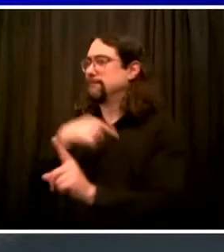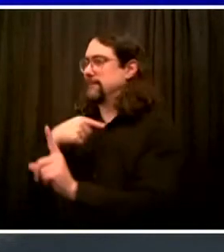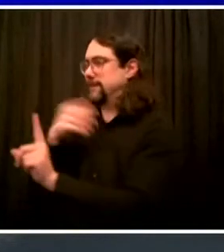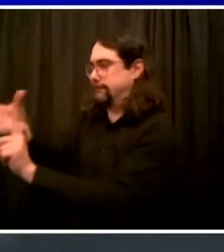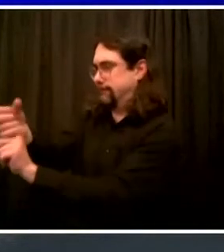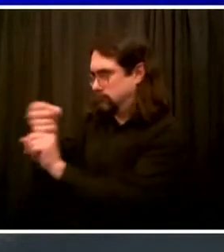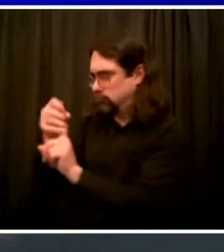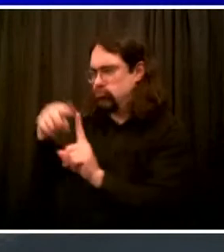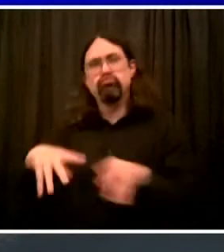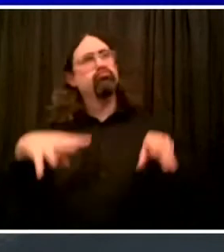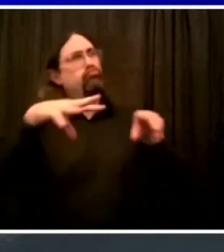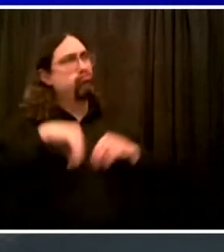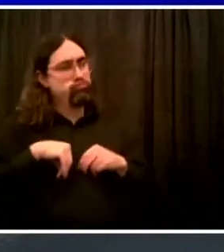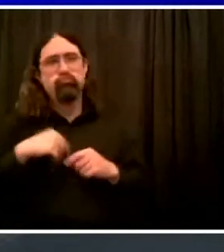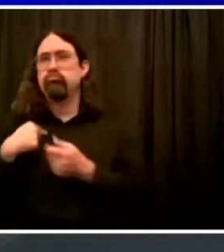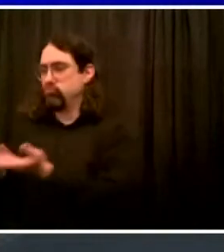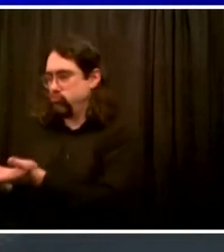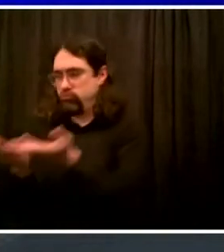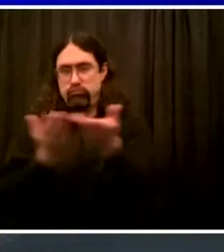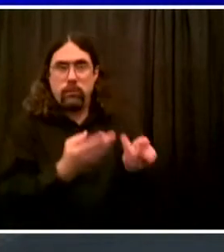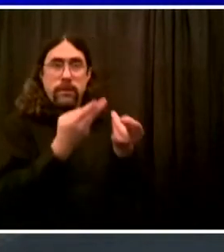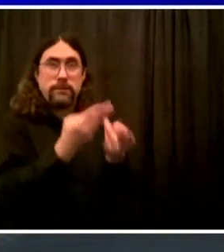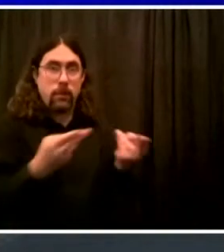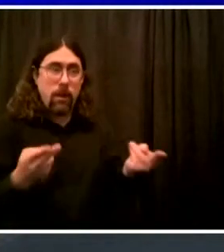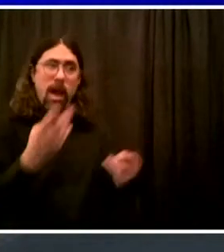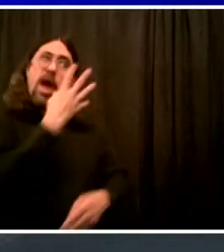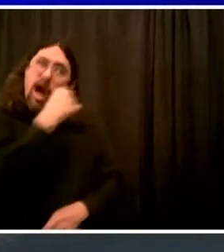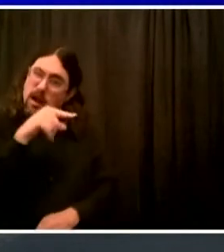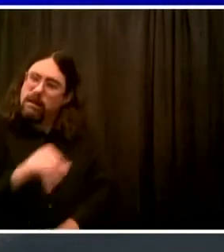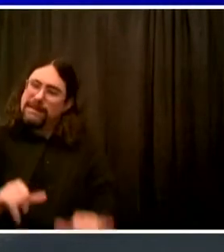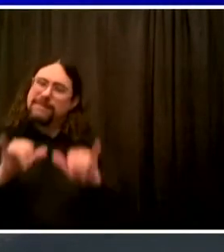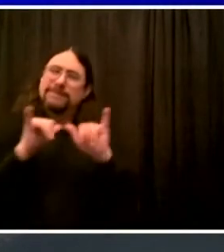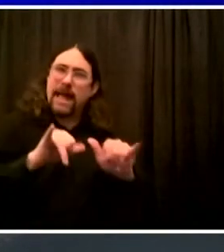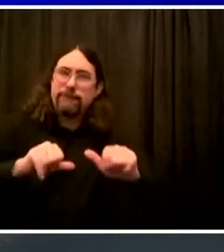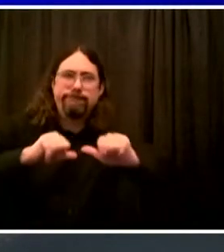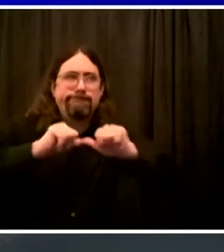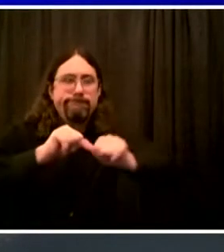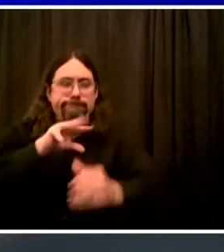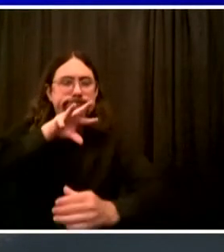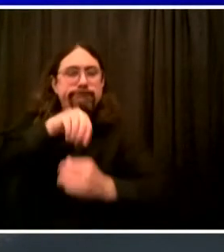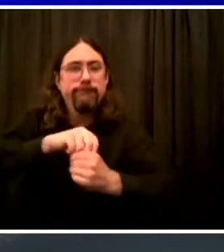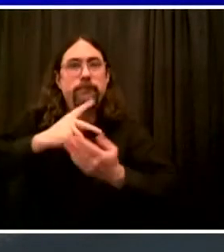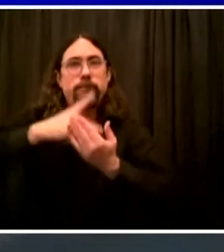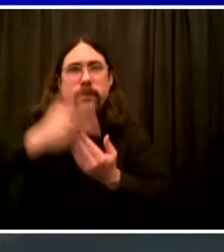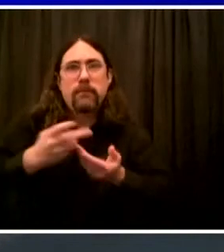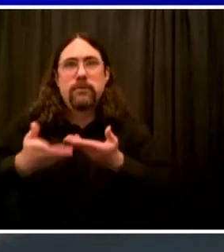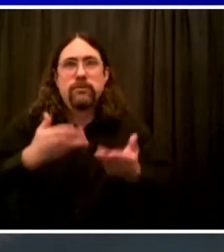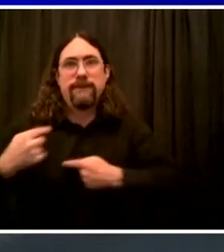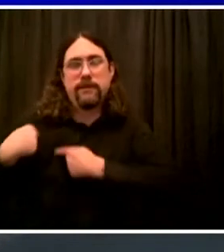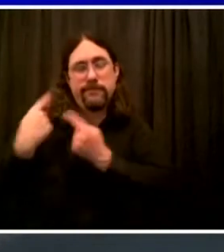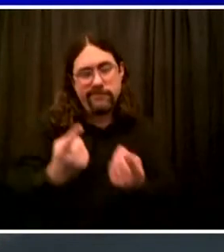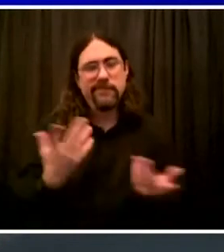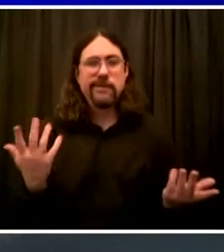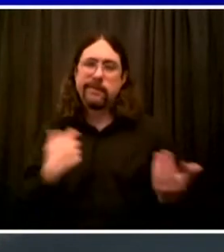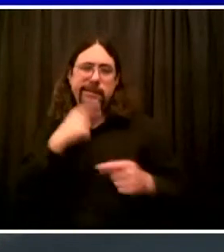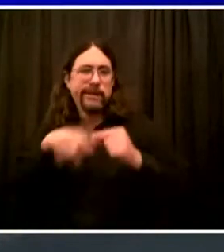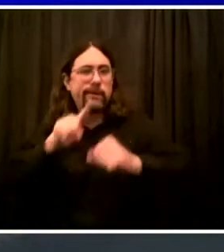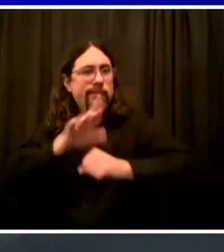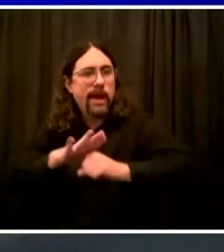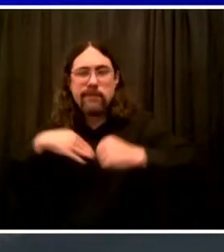for months and years ahead, but that's what we're working toward. And the fact that 103 have stayed in so far is a huge step in the right